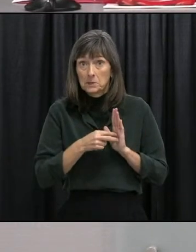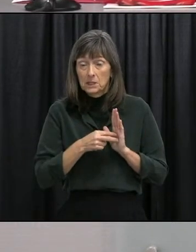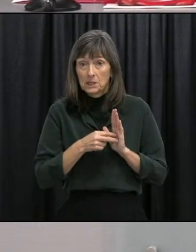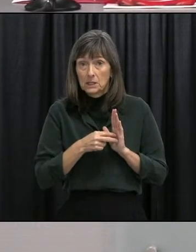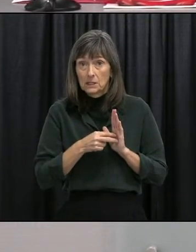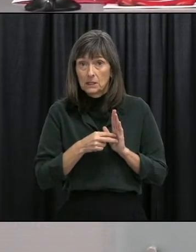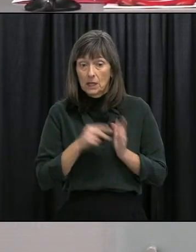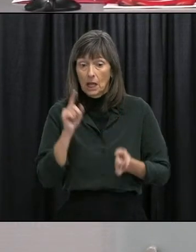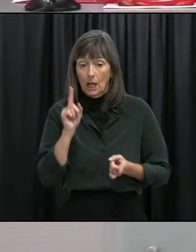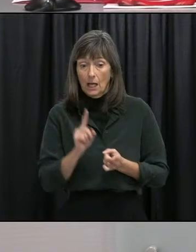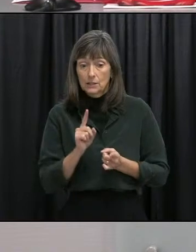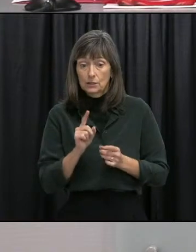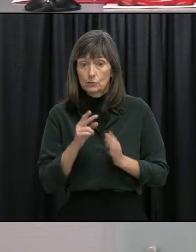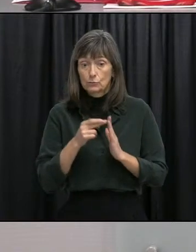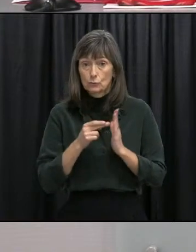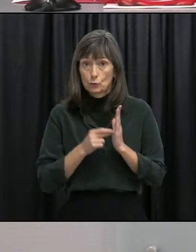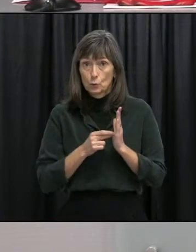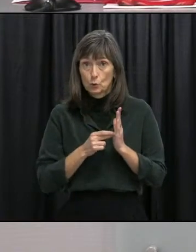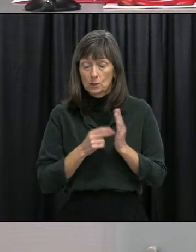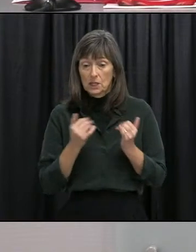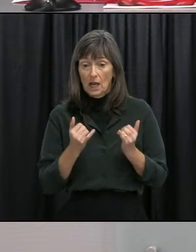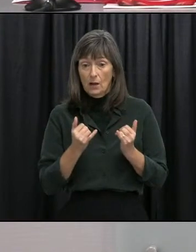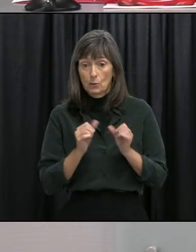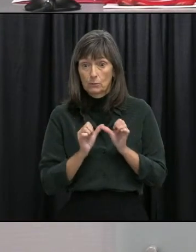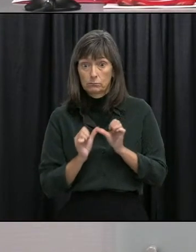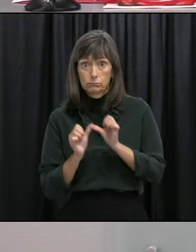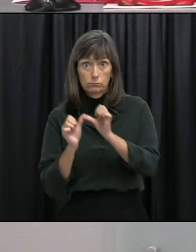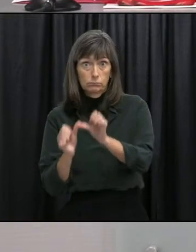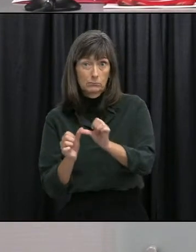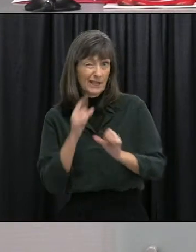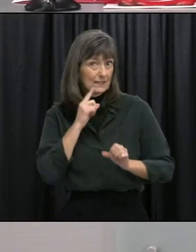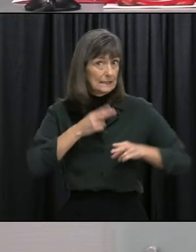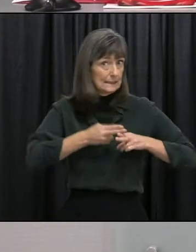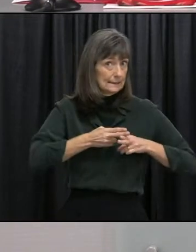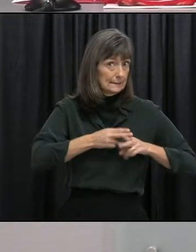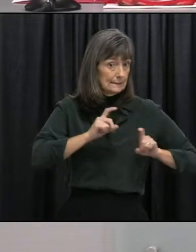in place until further notice? Because we were talking about this as a pilot project.